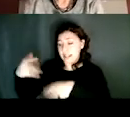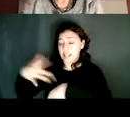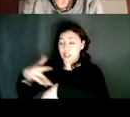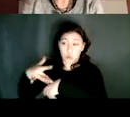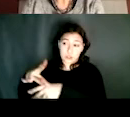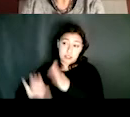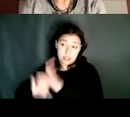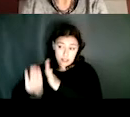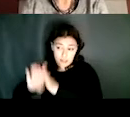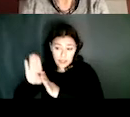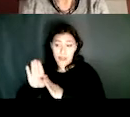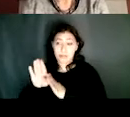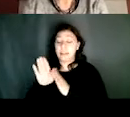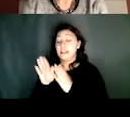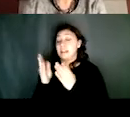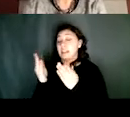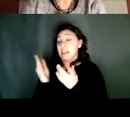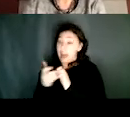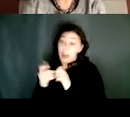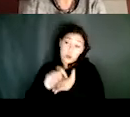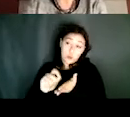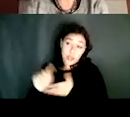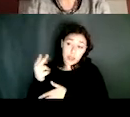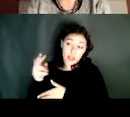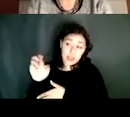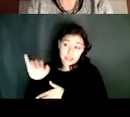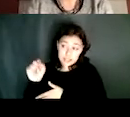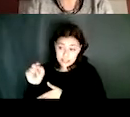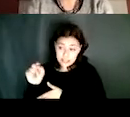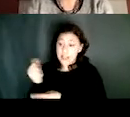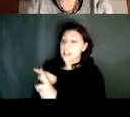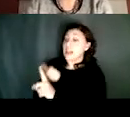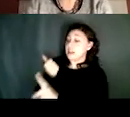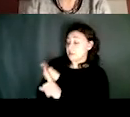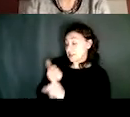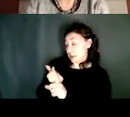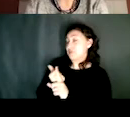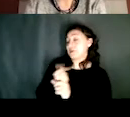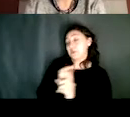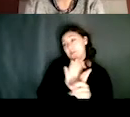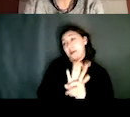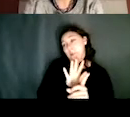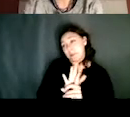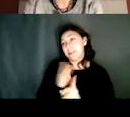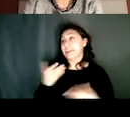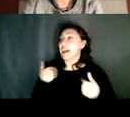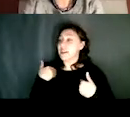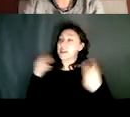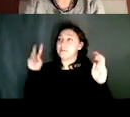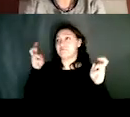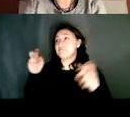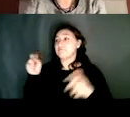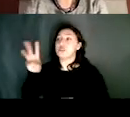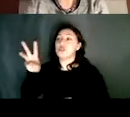known for his housekeeping emails sent to students in his sections in advance, like a section-specific newsletter. These